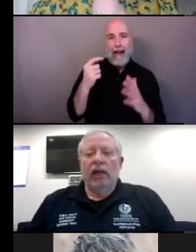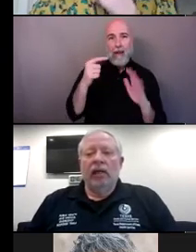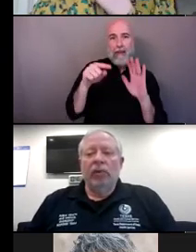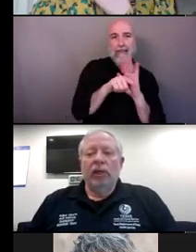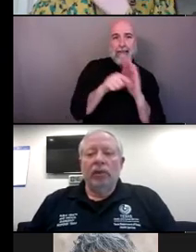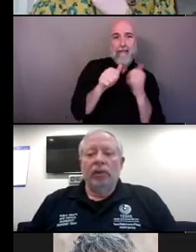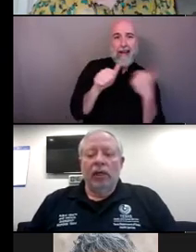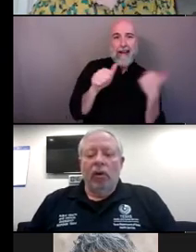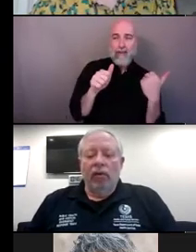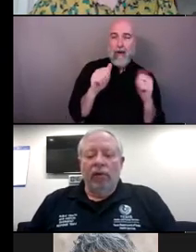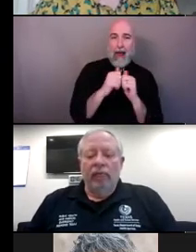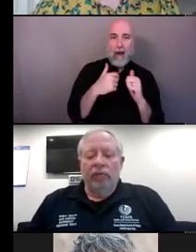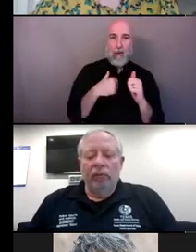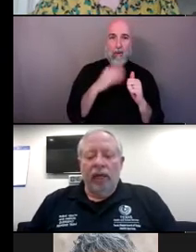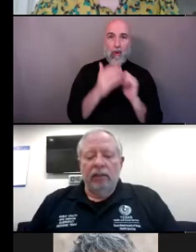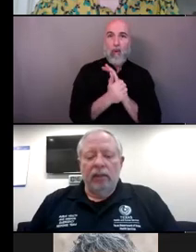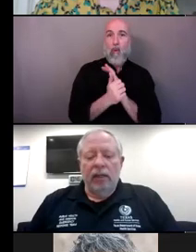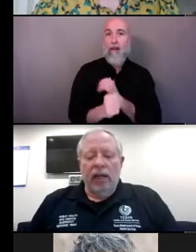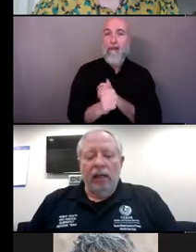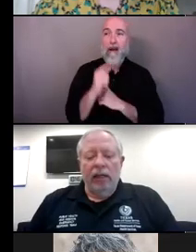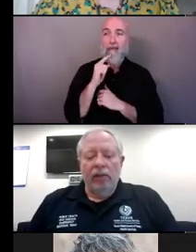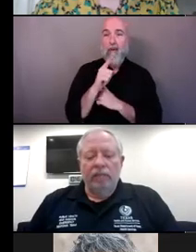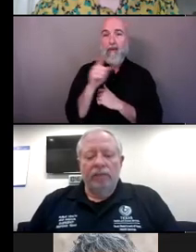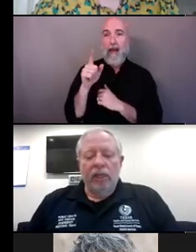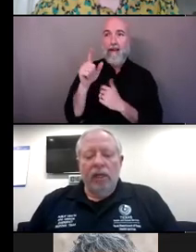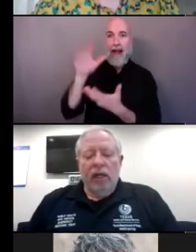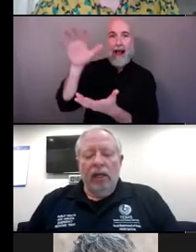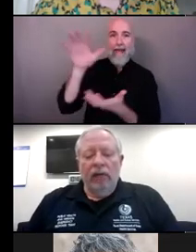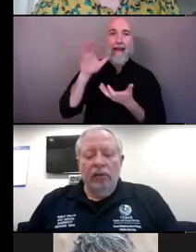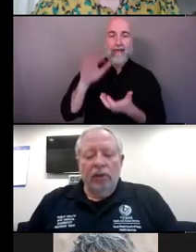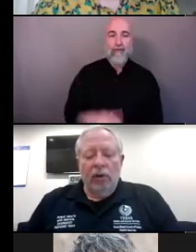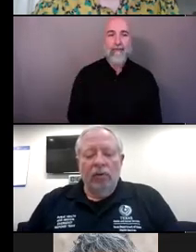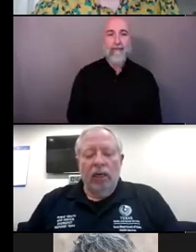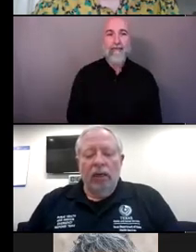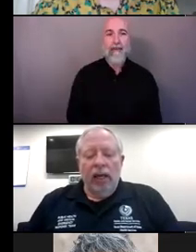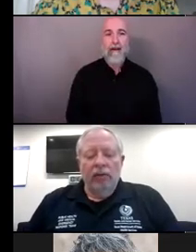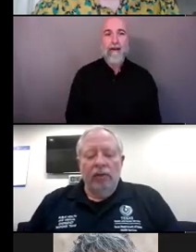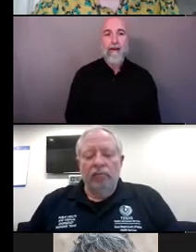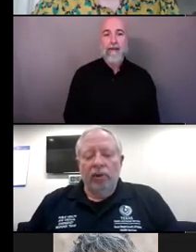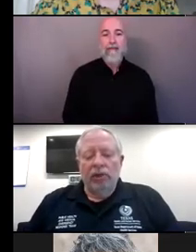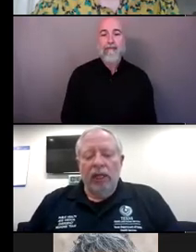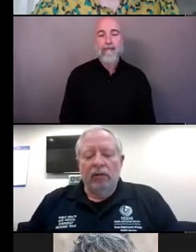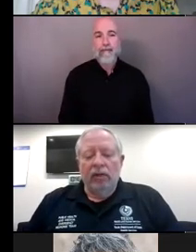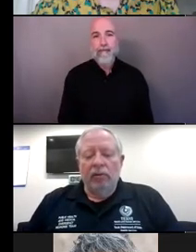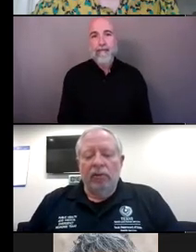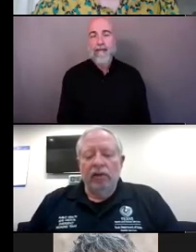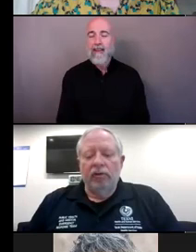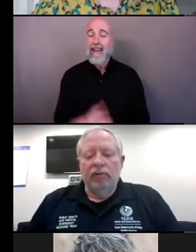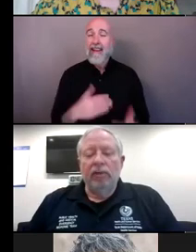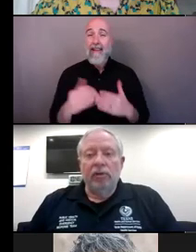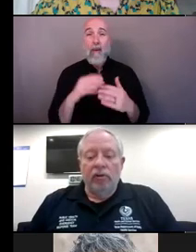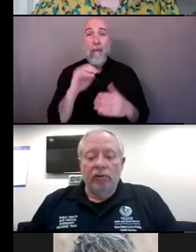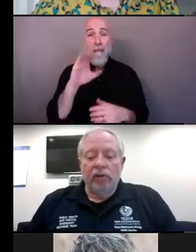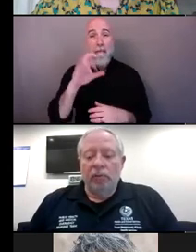way we would qualify for that allocation. Even so, as of March 8th, the providers